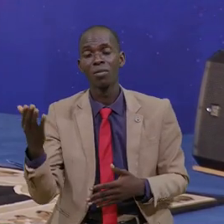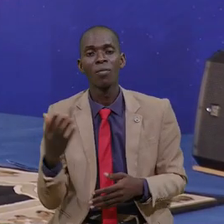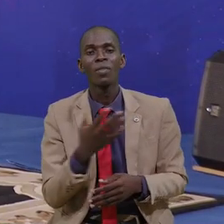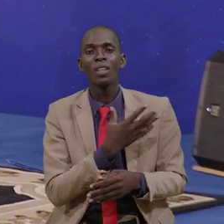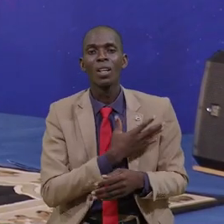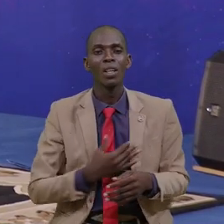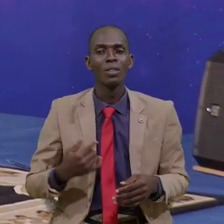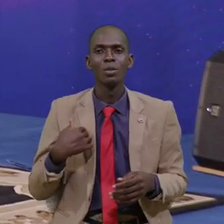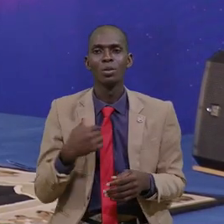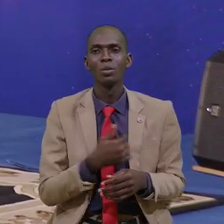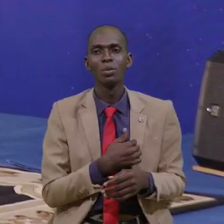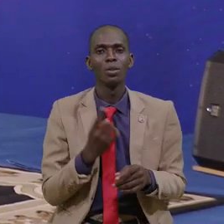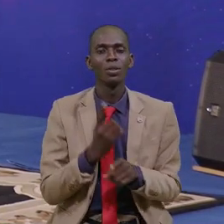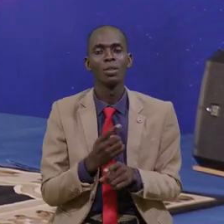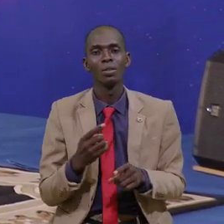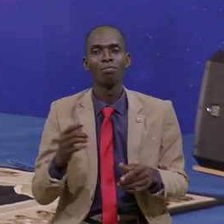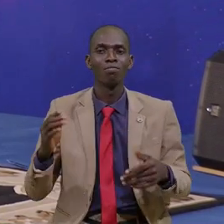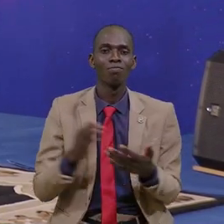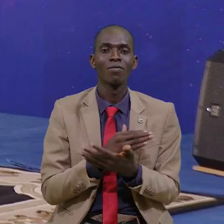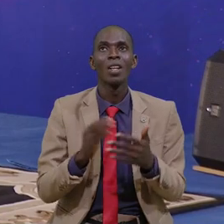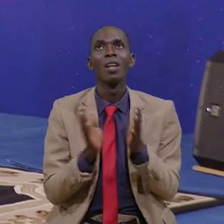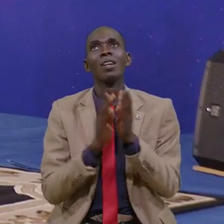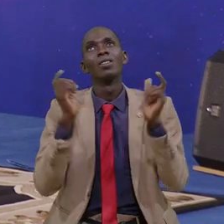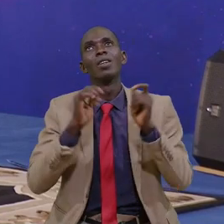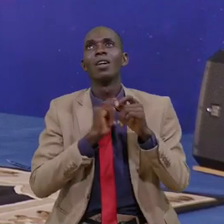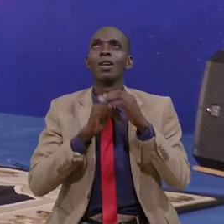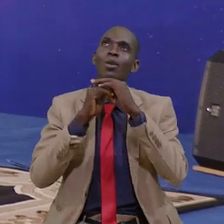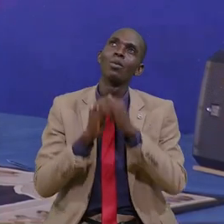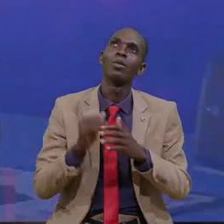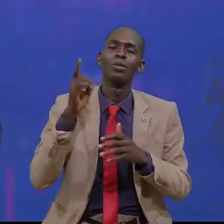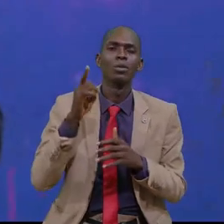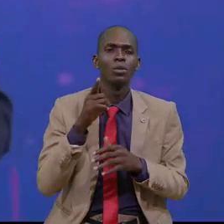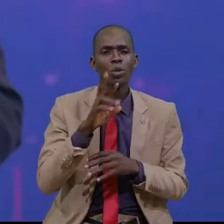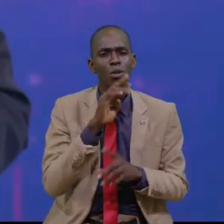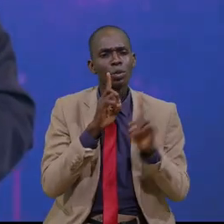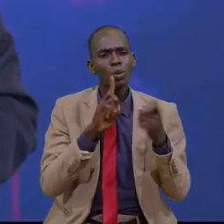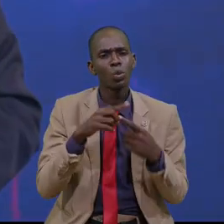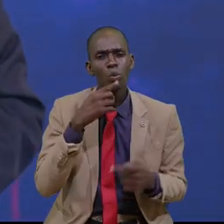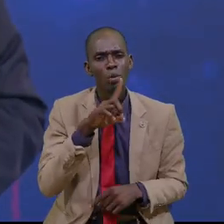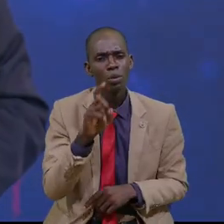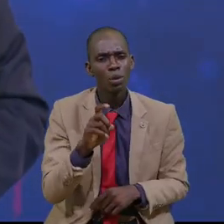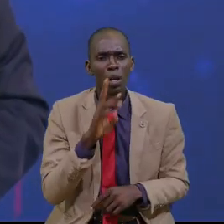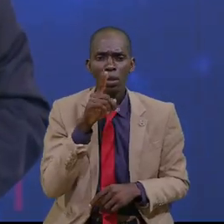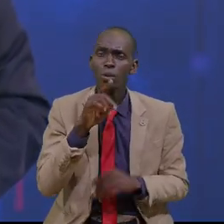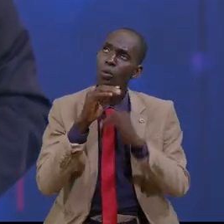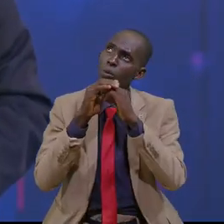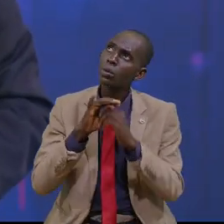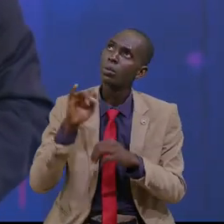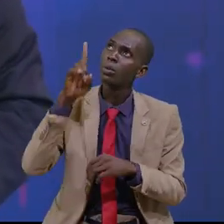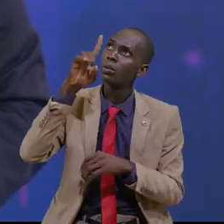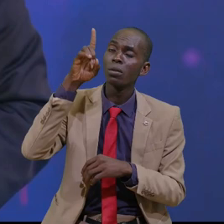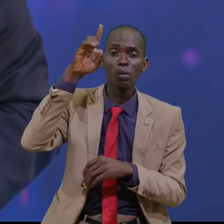hallelujah, I worship and adore you. Who are you talking to? Are you worshiping God